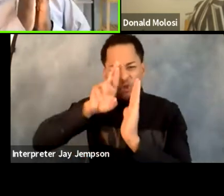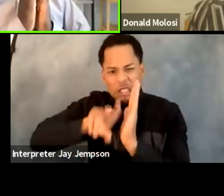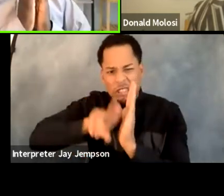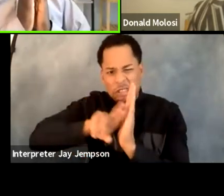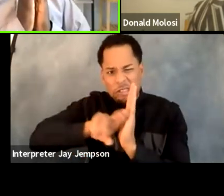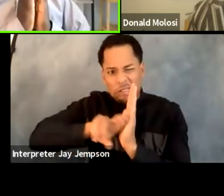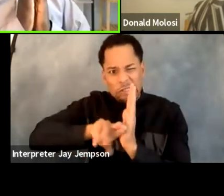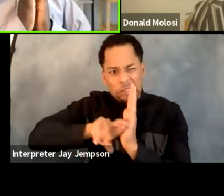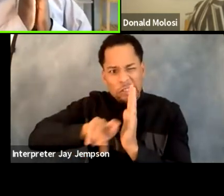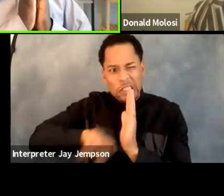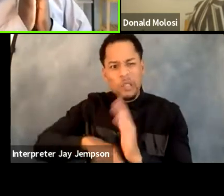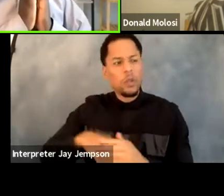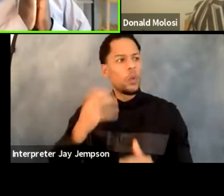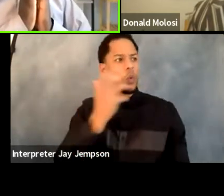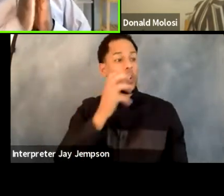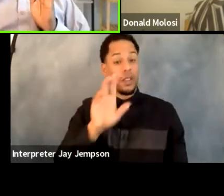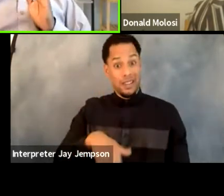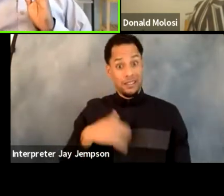which is really interesting